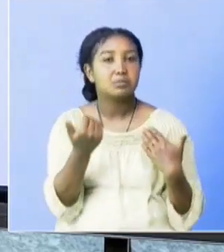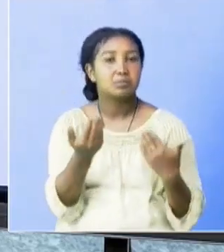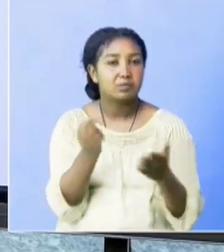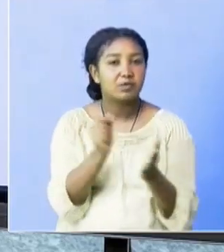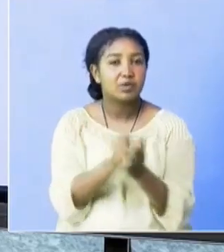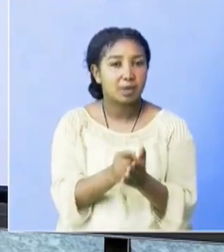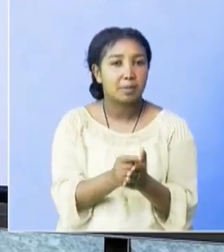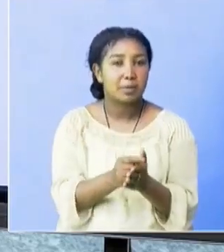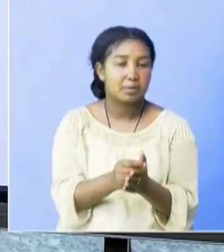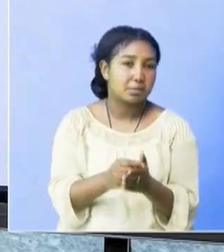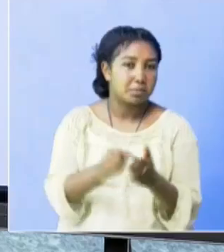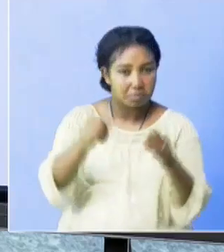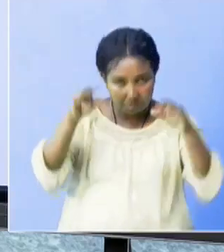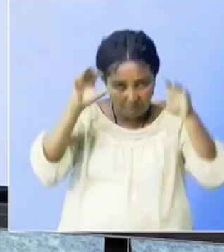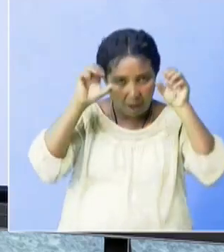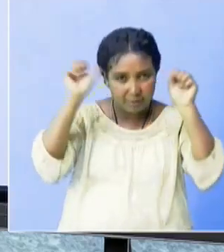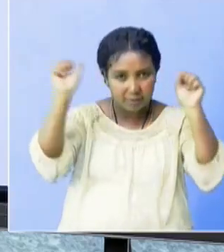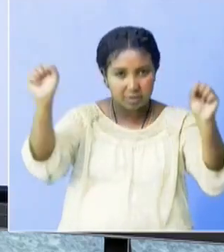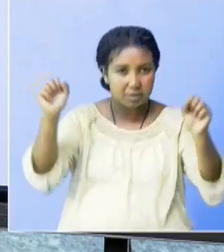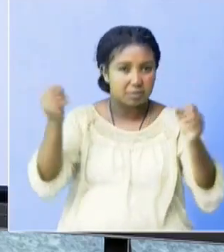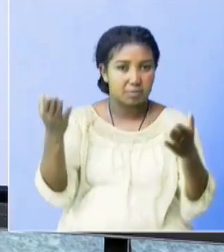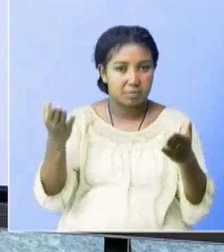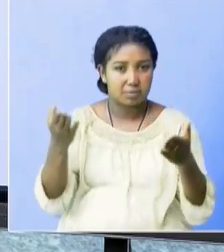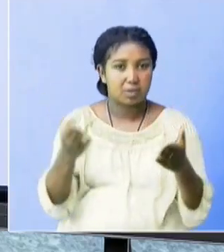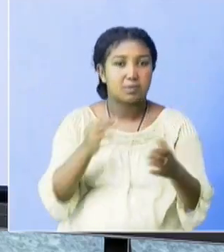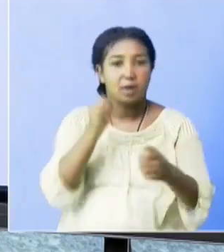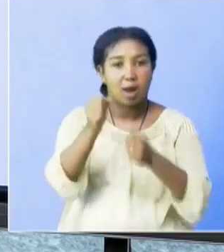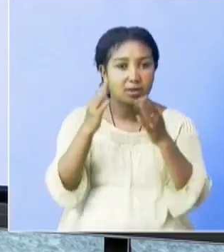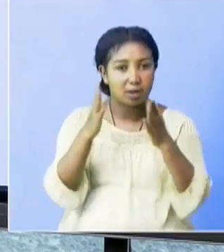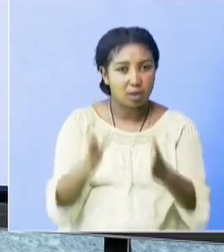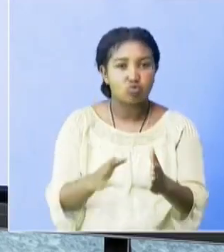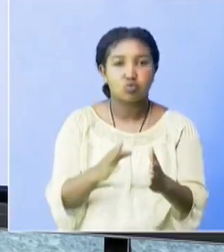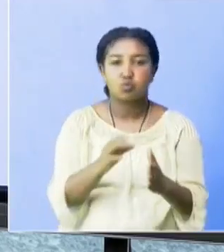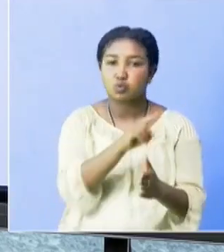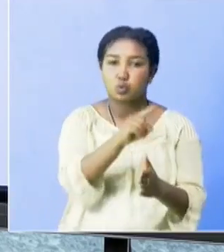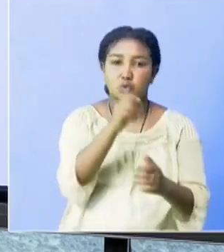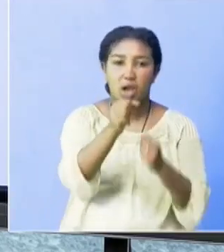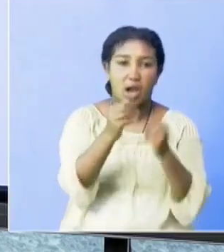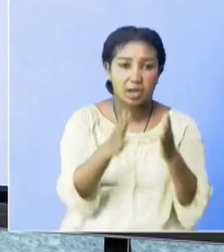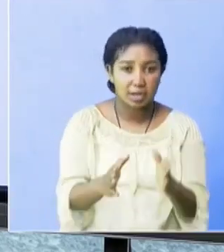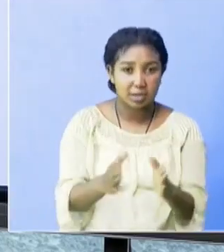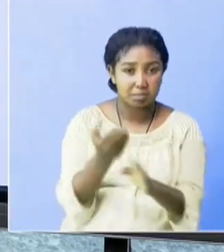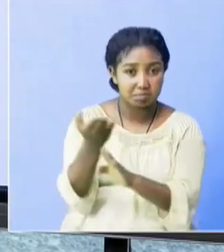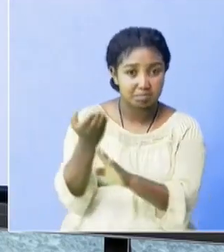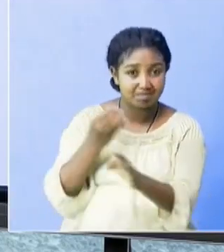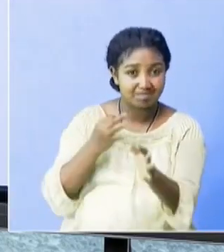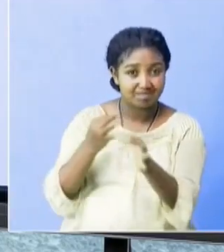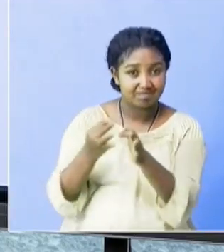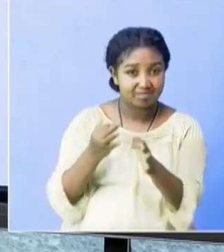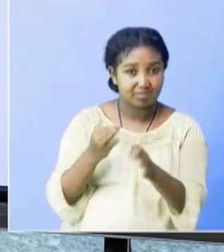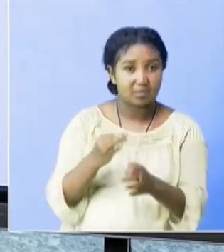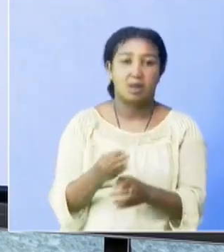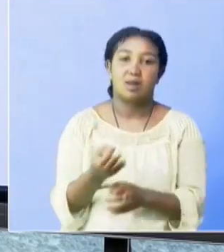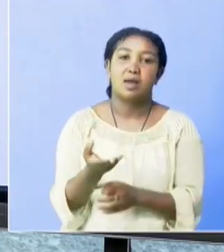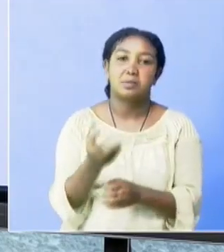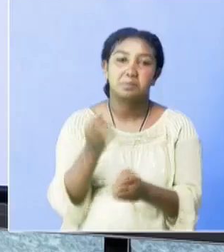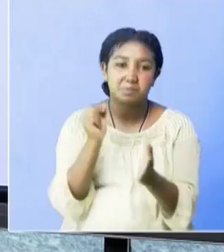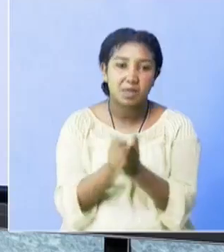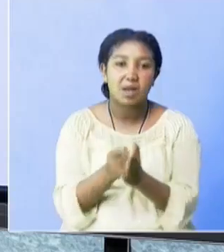ministers and presidents also. When we come to athletes, those runners, like as I was mentioned to you, like